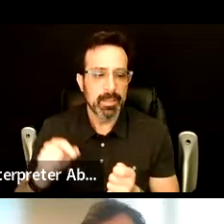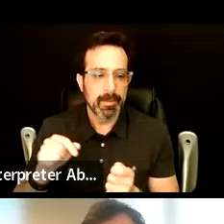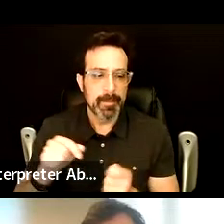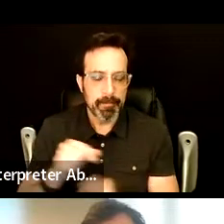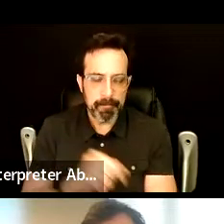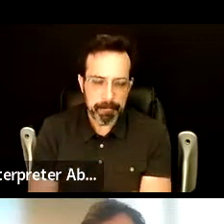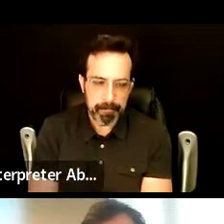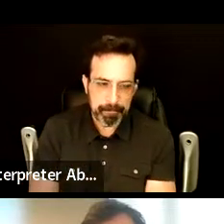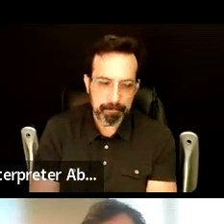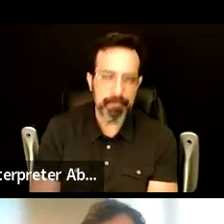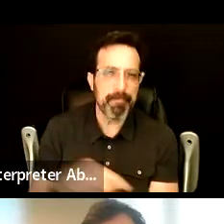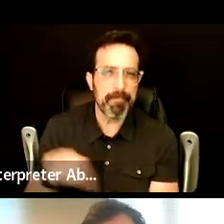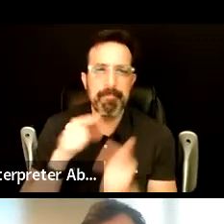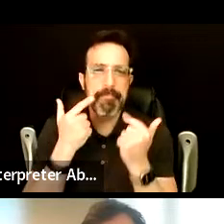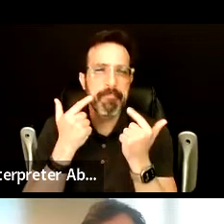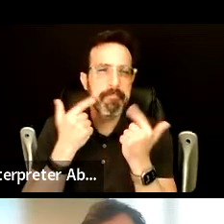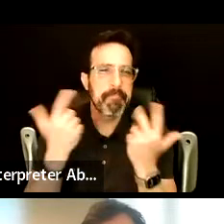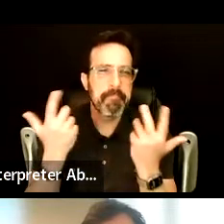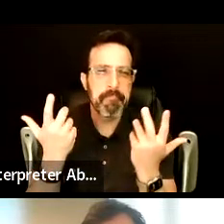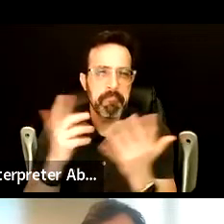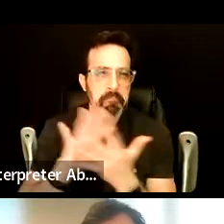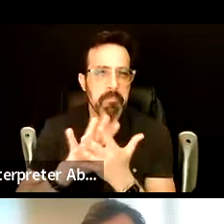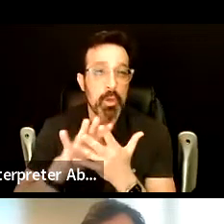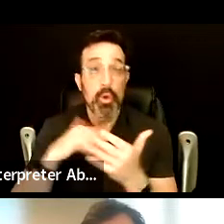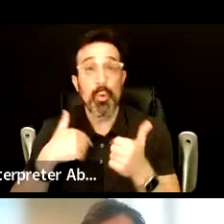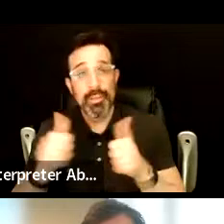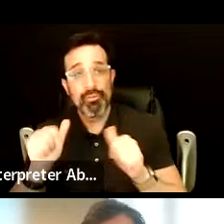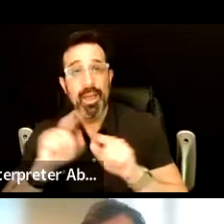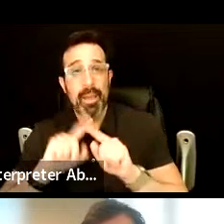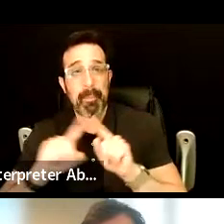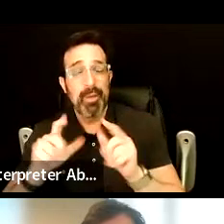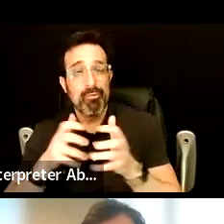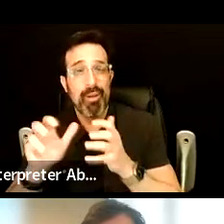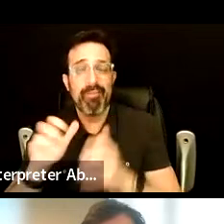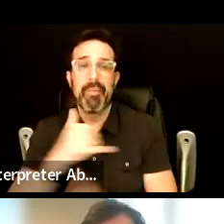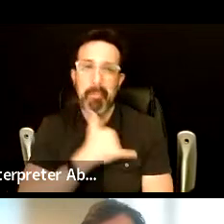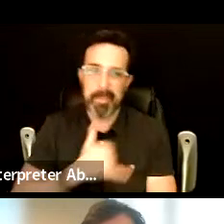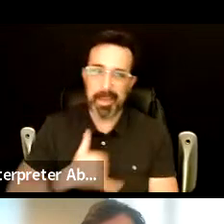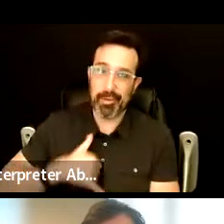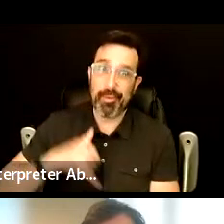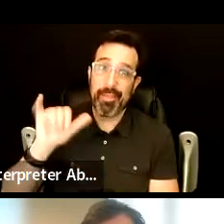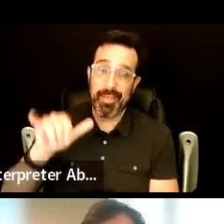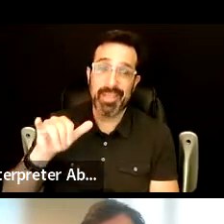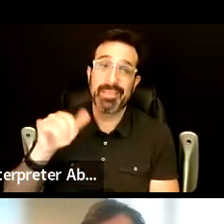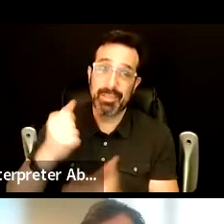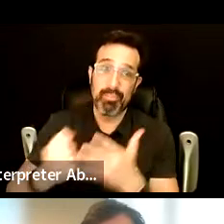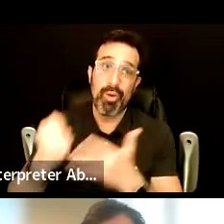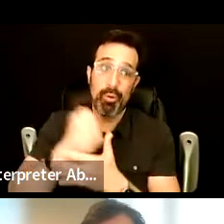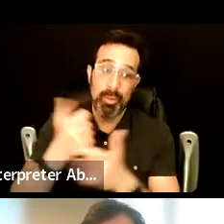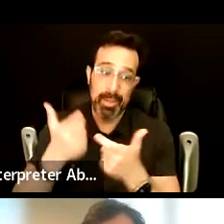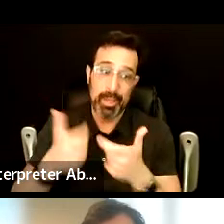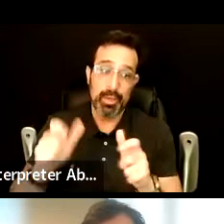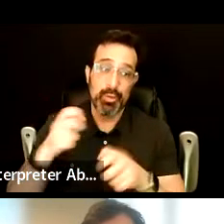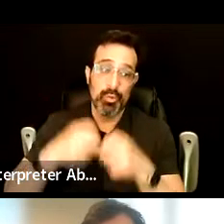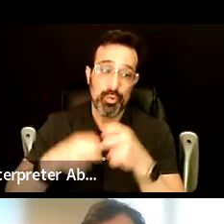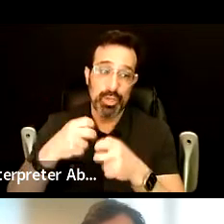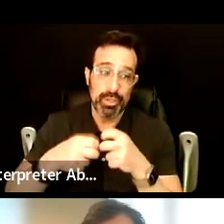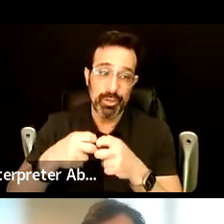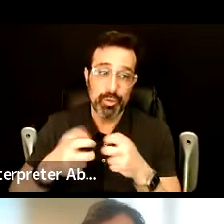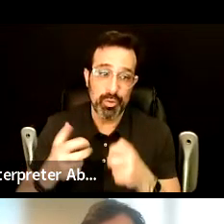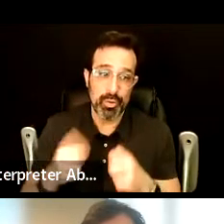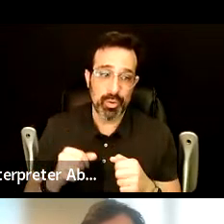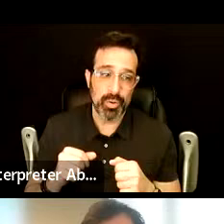We try, but it's rough. No, but it's a low priority, but it's a huge issue for the people who are